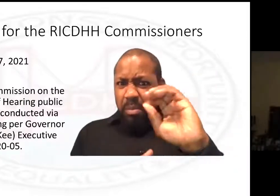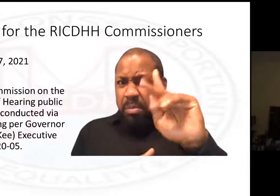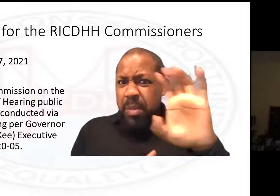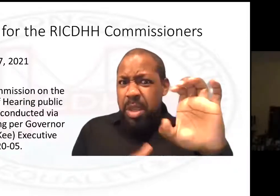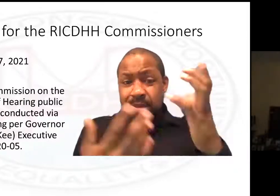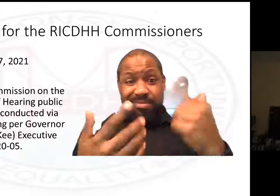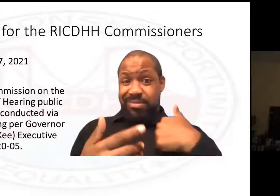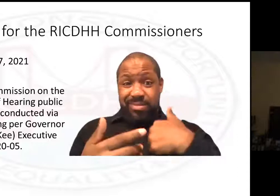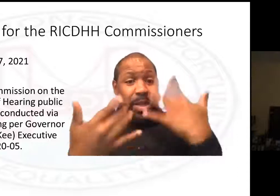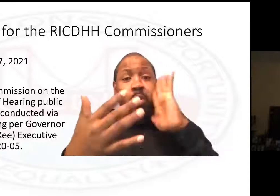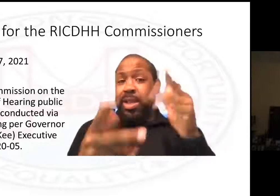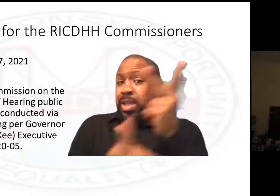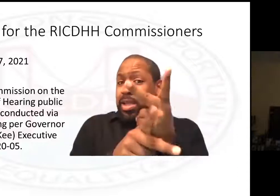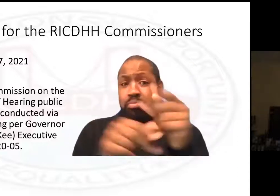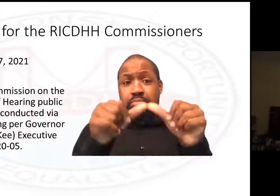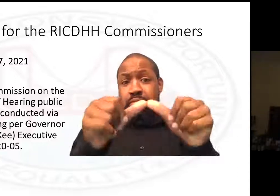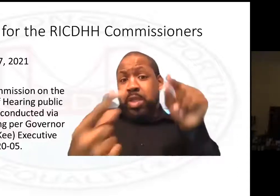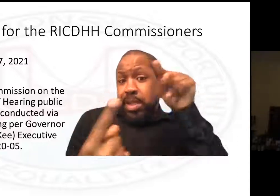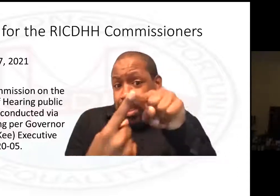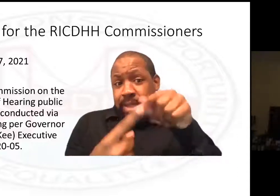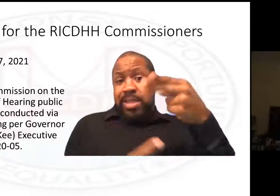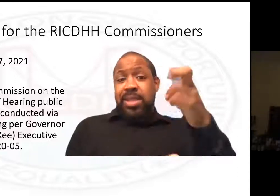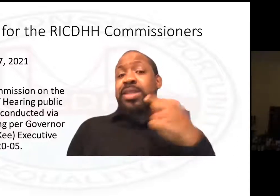And some people had asked me,